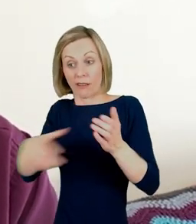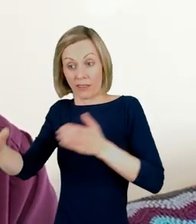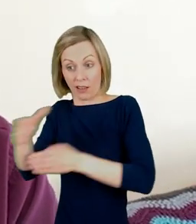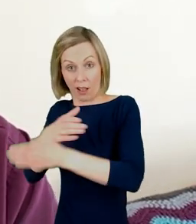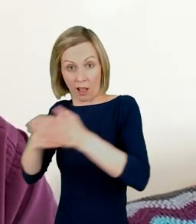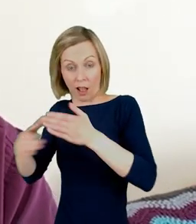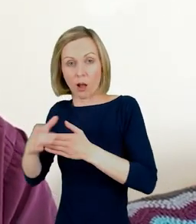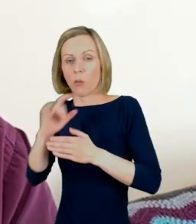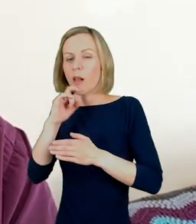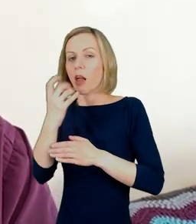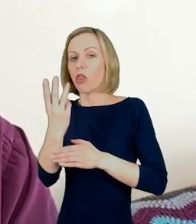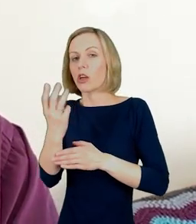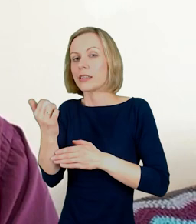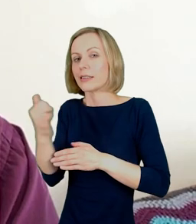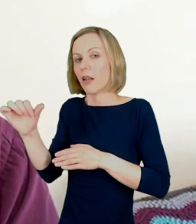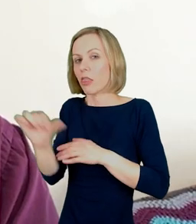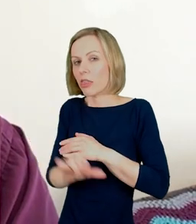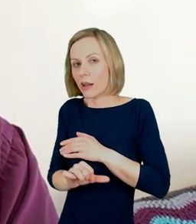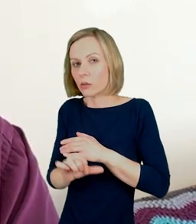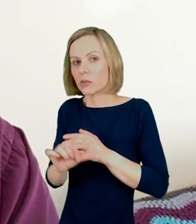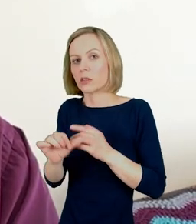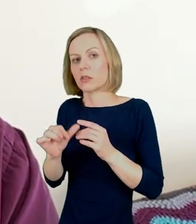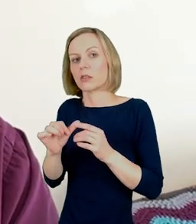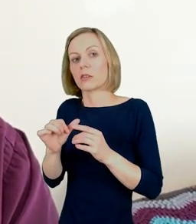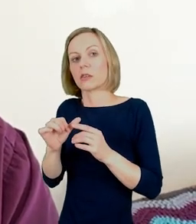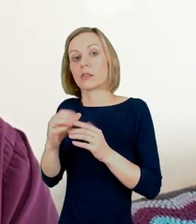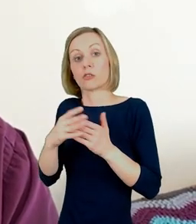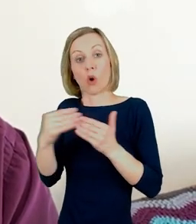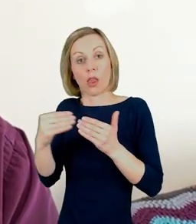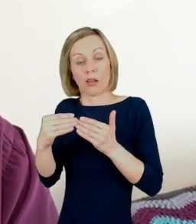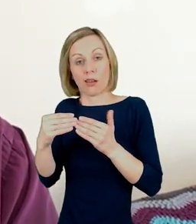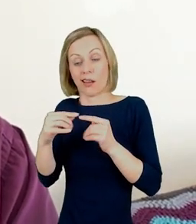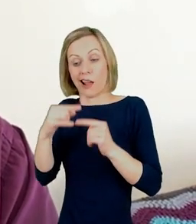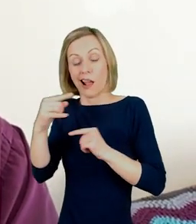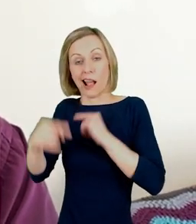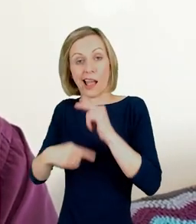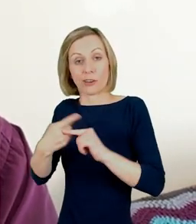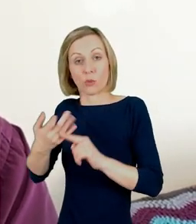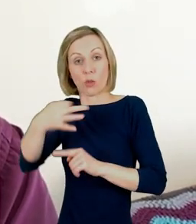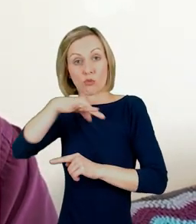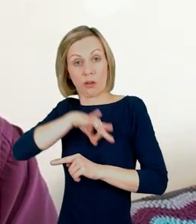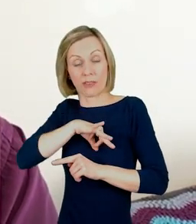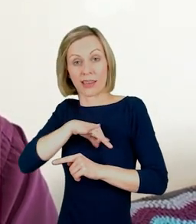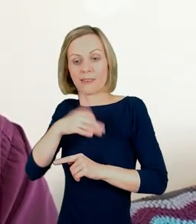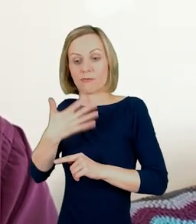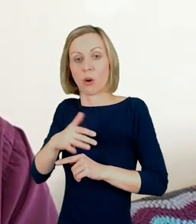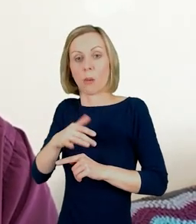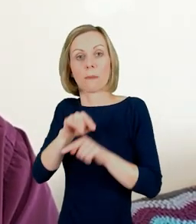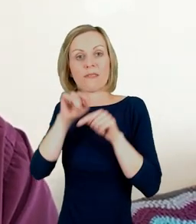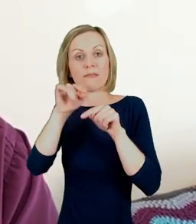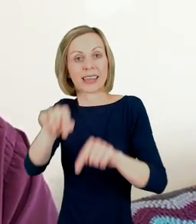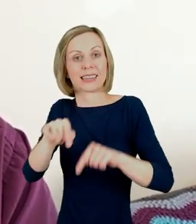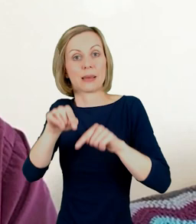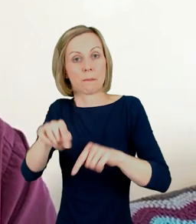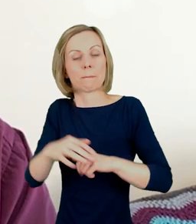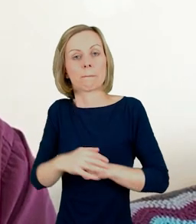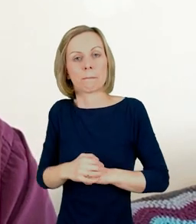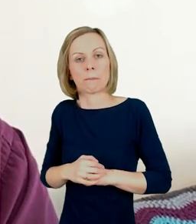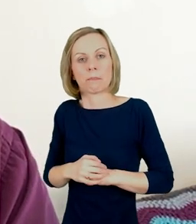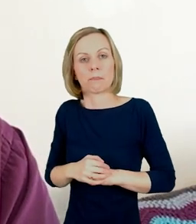$36,000 annual profit out of their desperate victims, according to the expert said